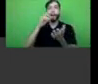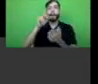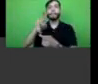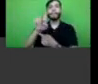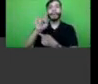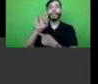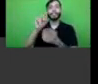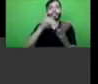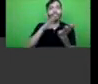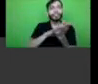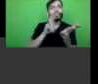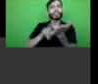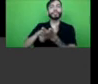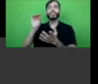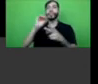hashtag activism.